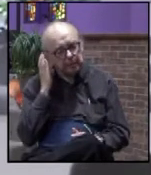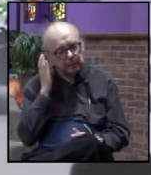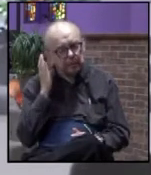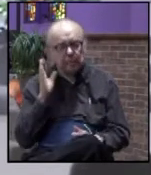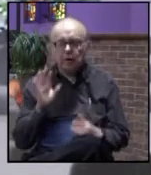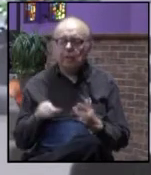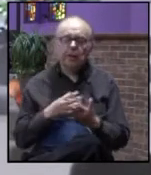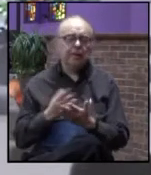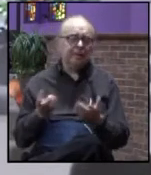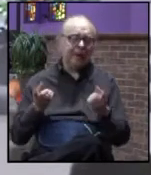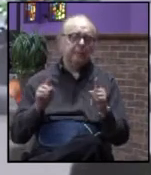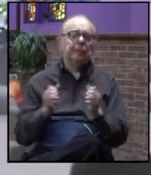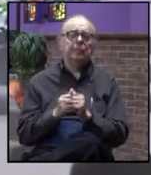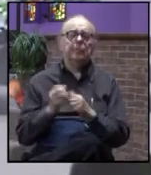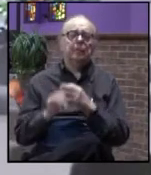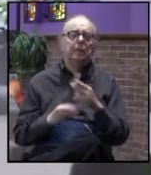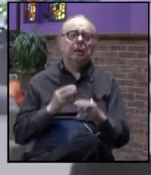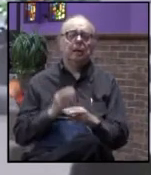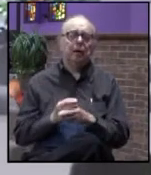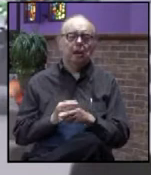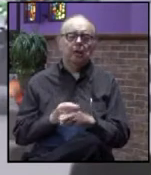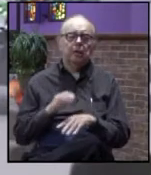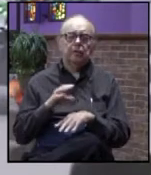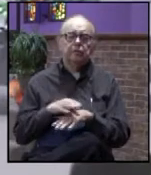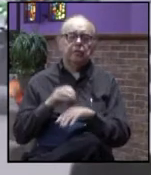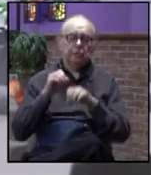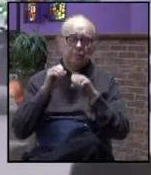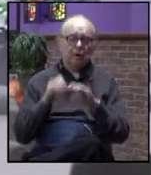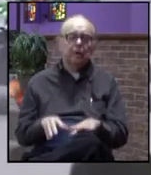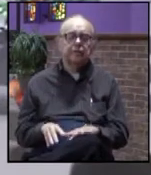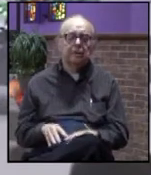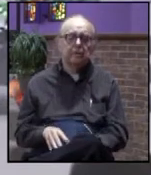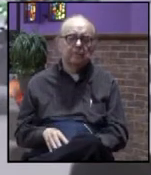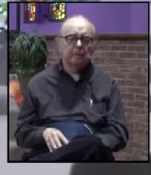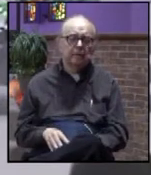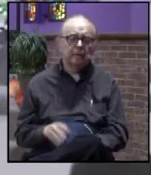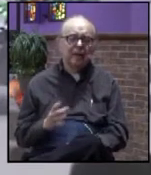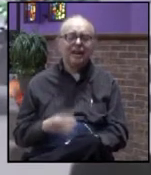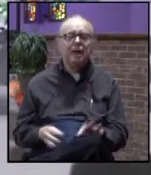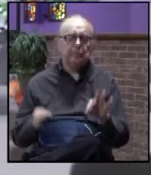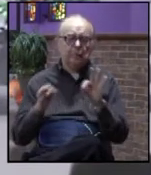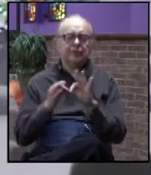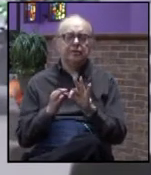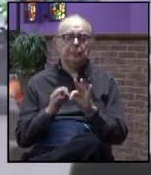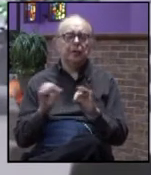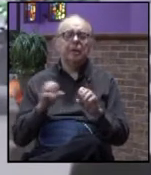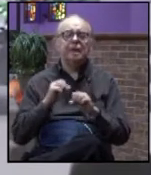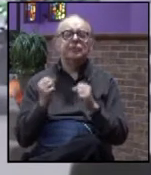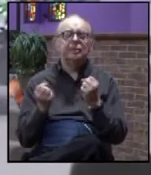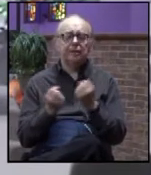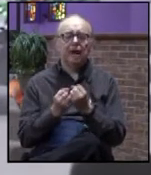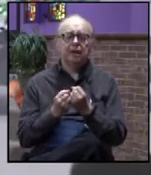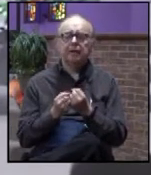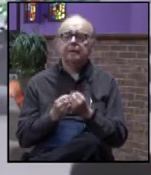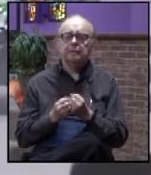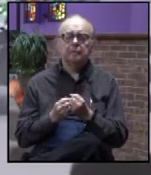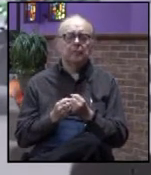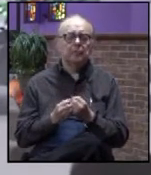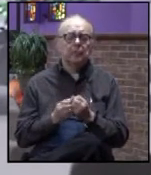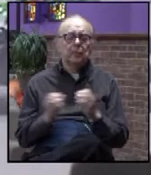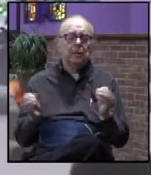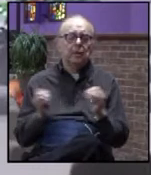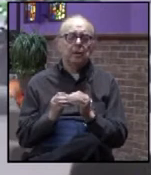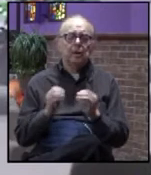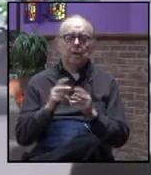and the stuff that's going on. And so the church is kind of lost its relevance in society. It's no longer